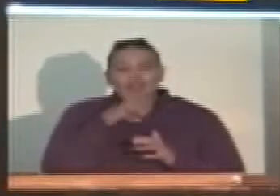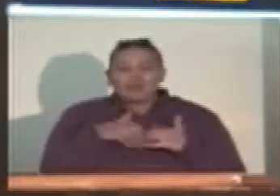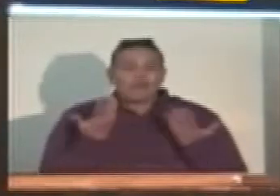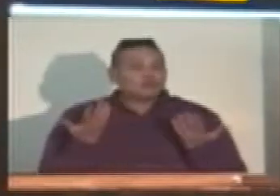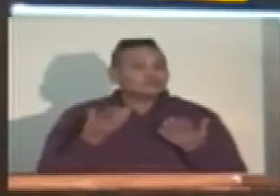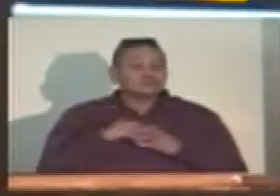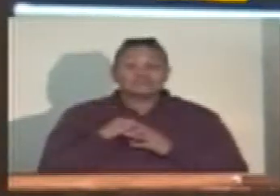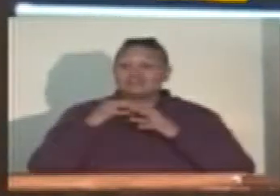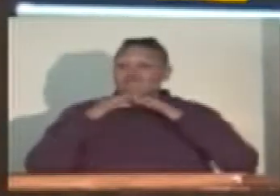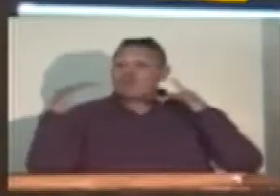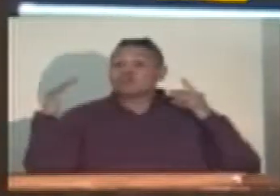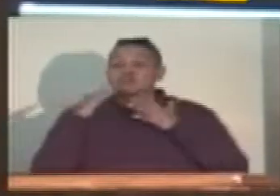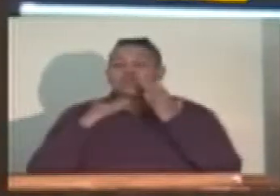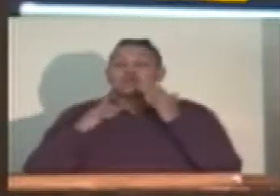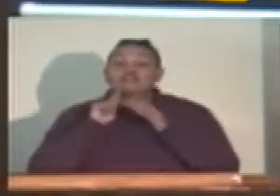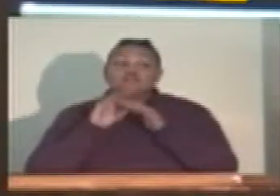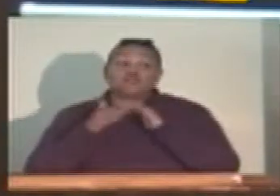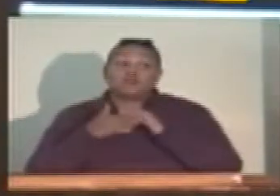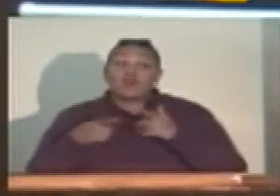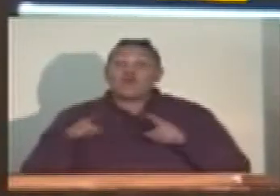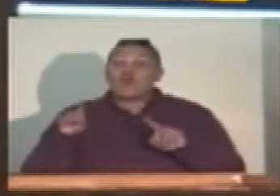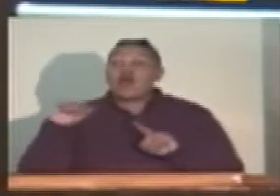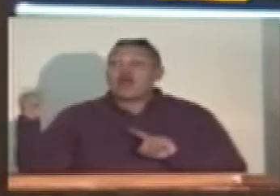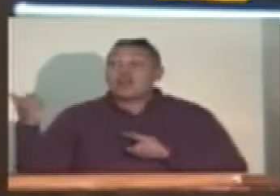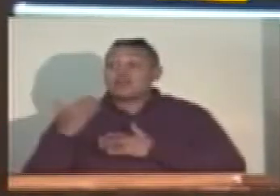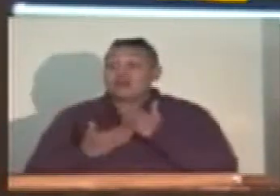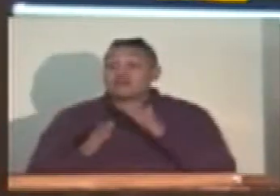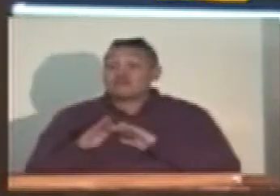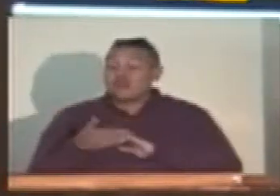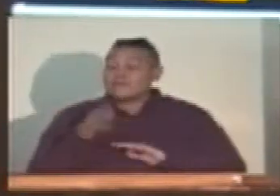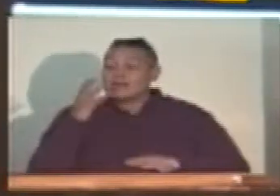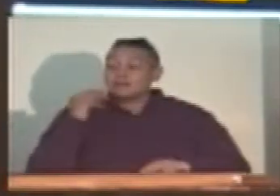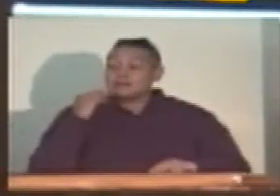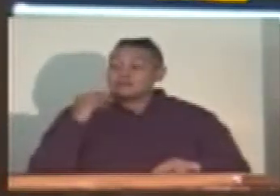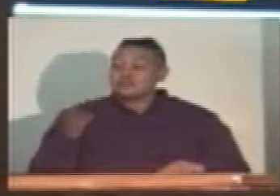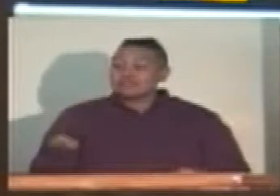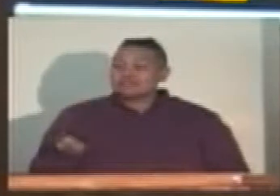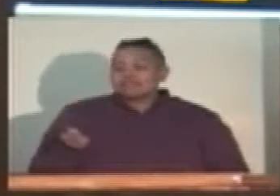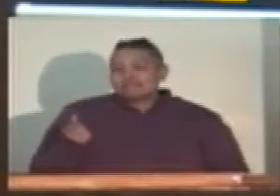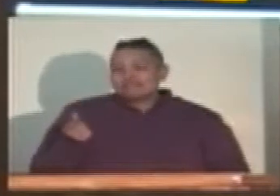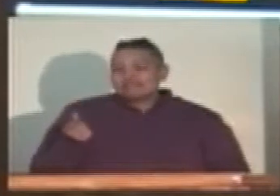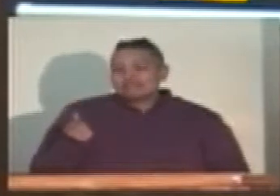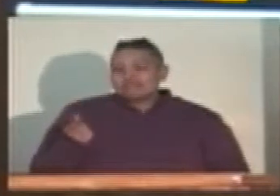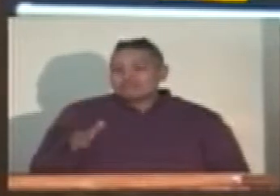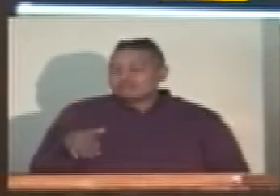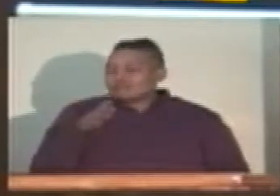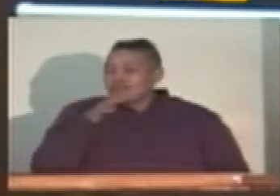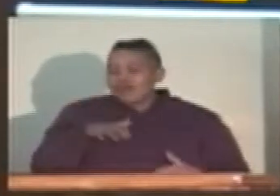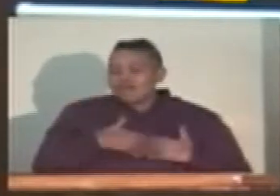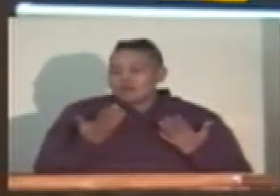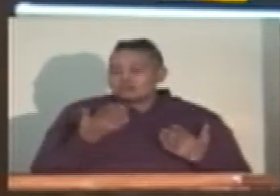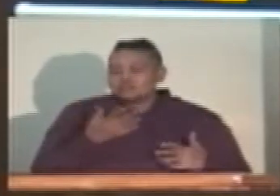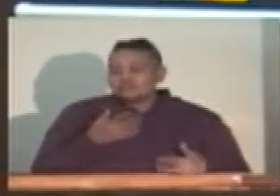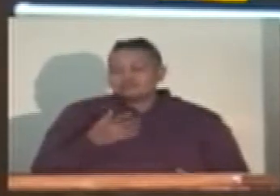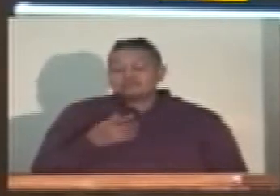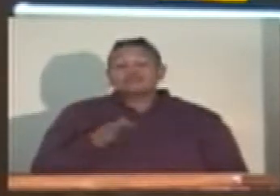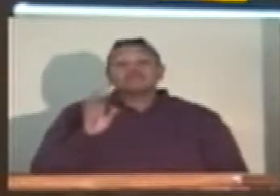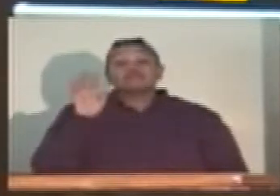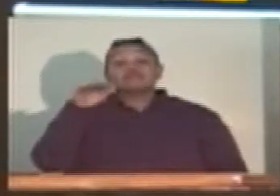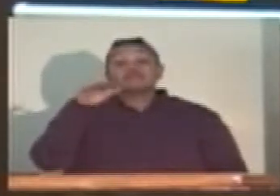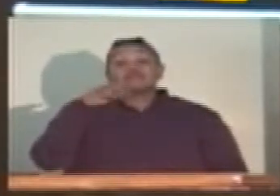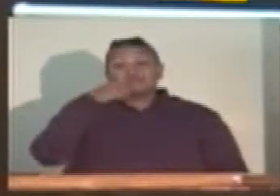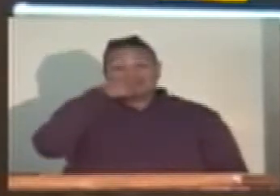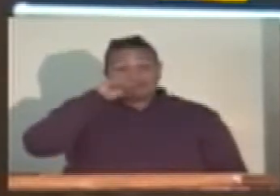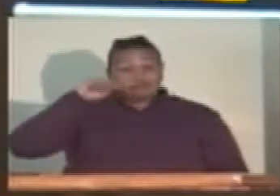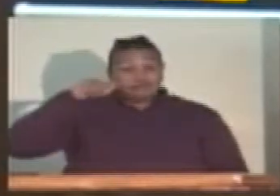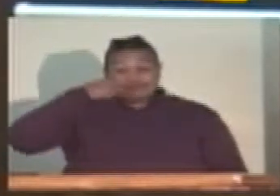the island, while other parts are experiencing a scarcity. Scallion is